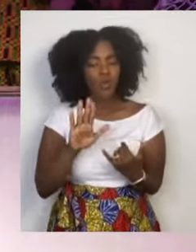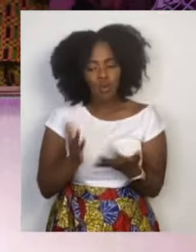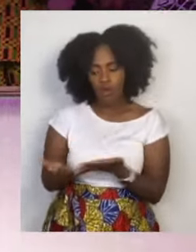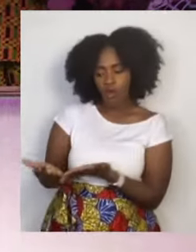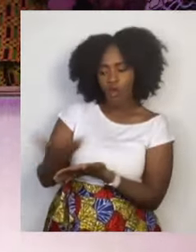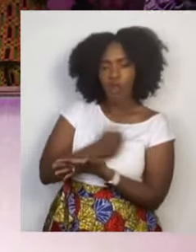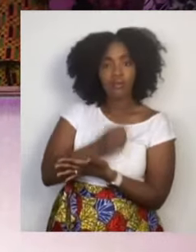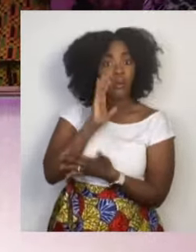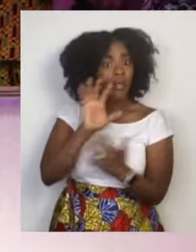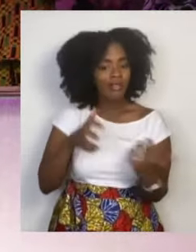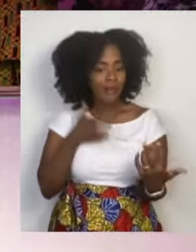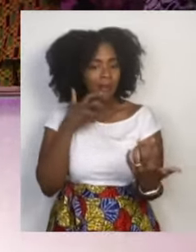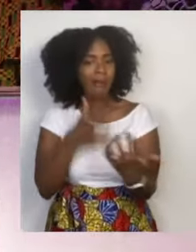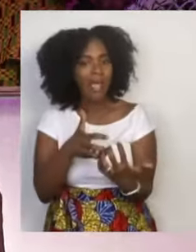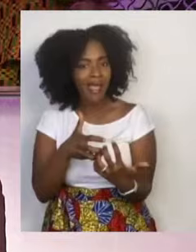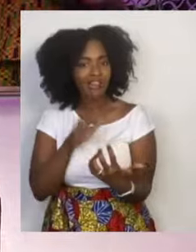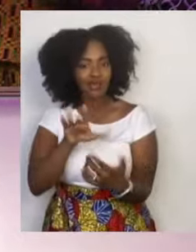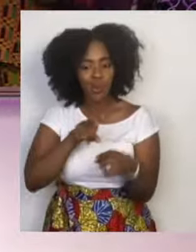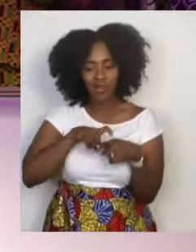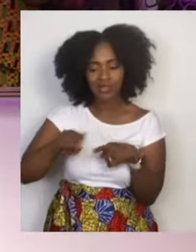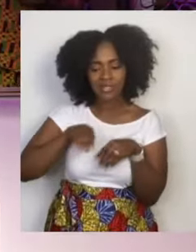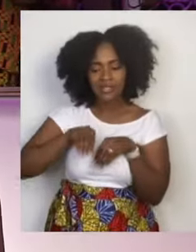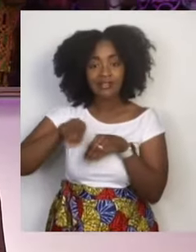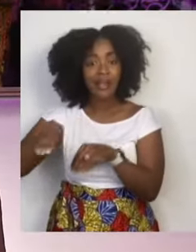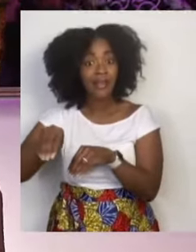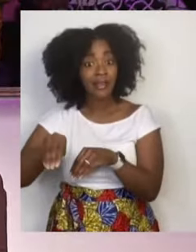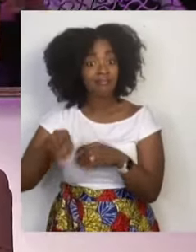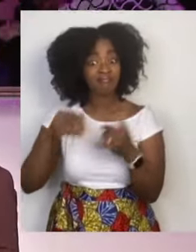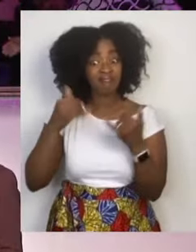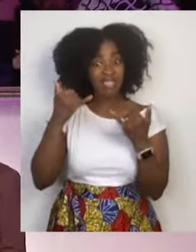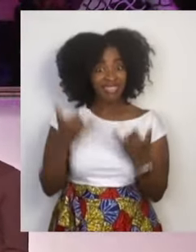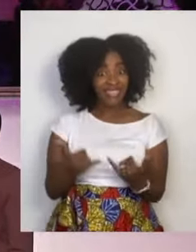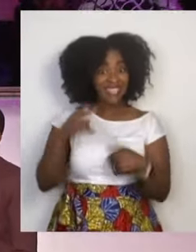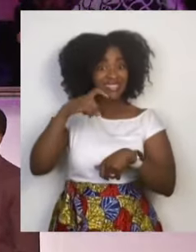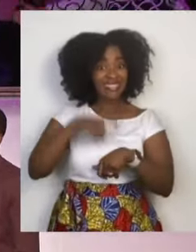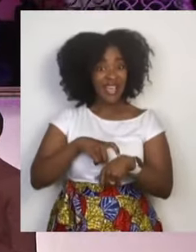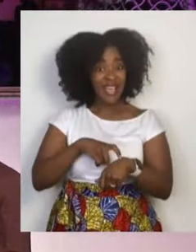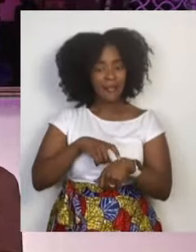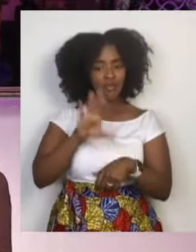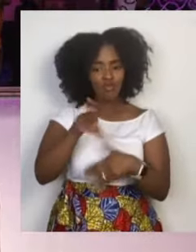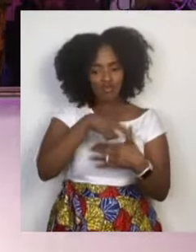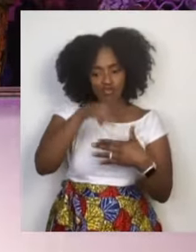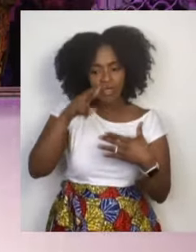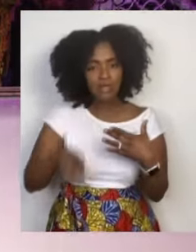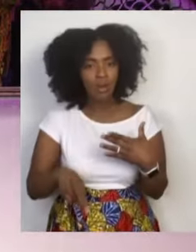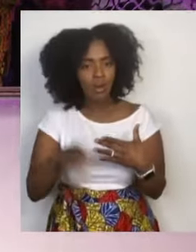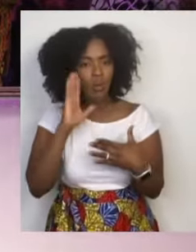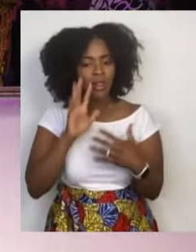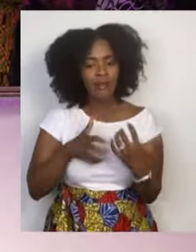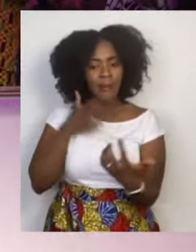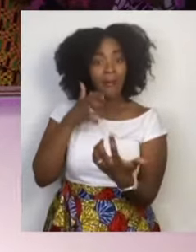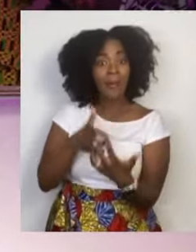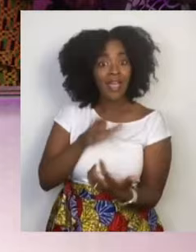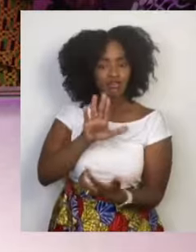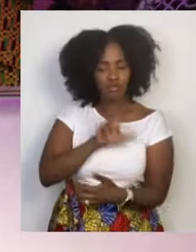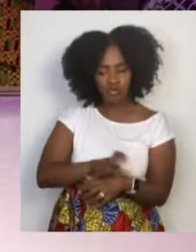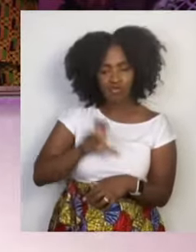time the outcome is going to match the input. This time you're going to see the hand of